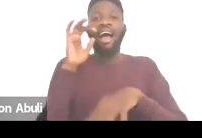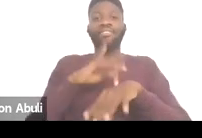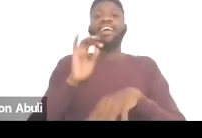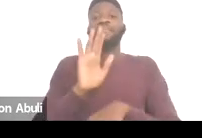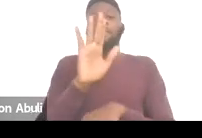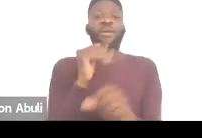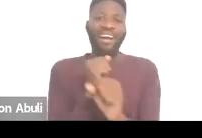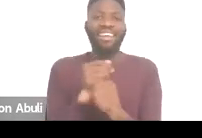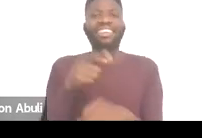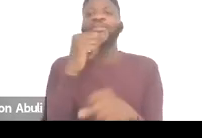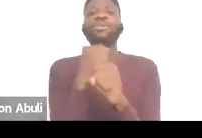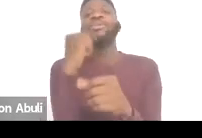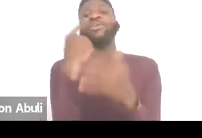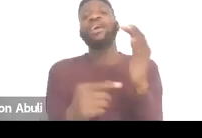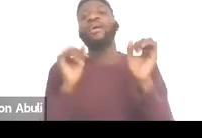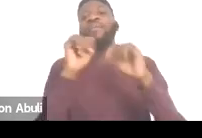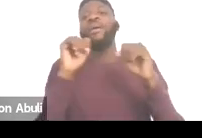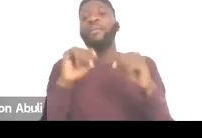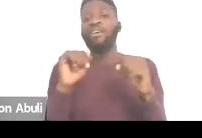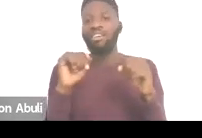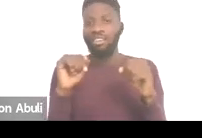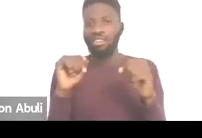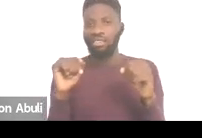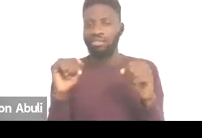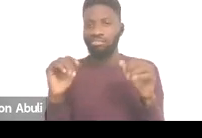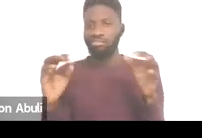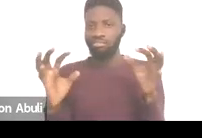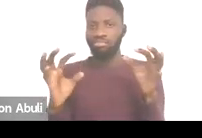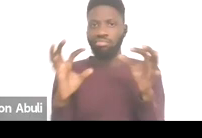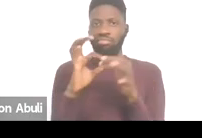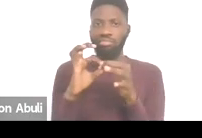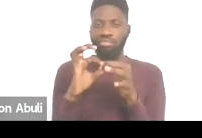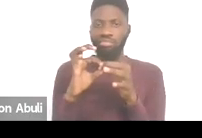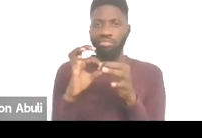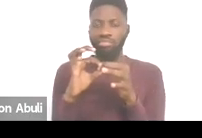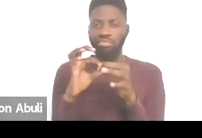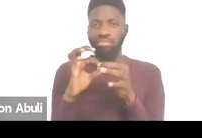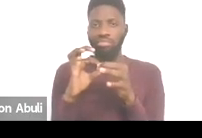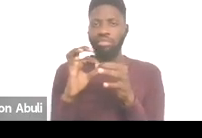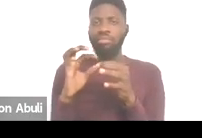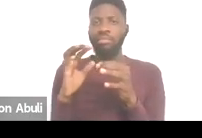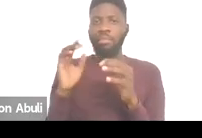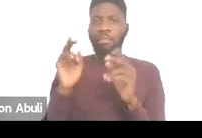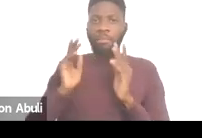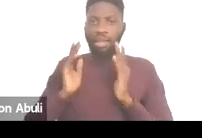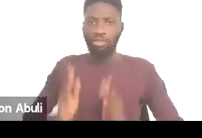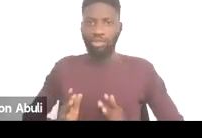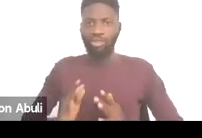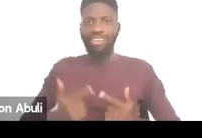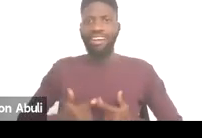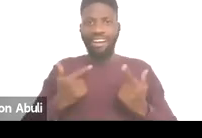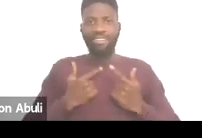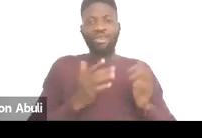Utafanya aje ndio upate bridge between your personal and work life. Yeah.